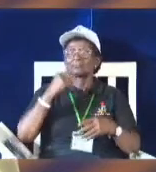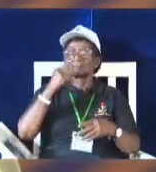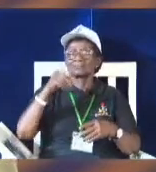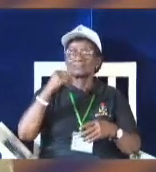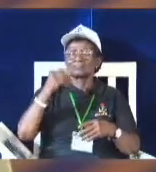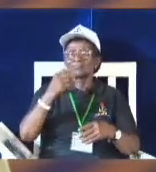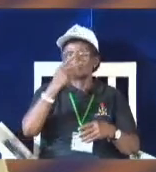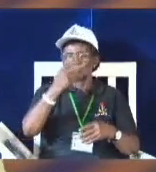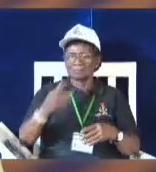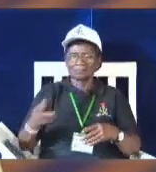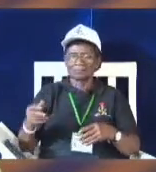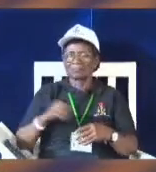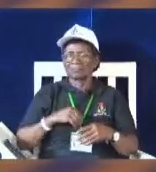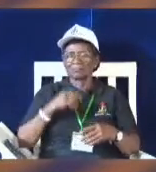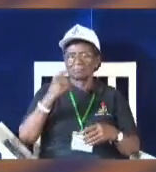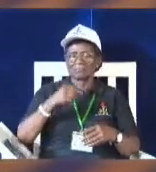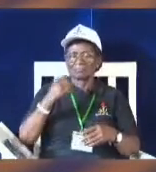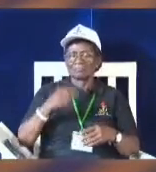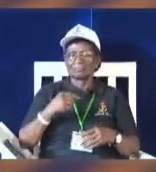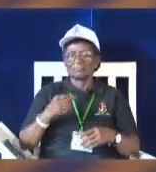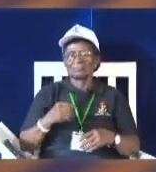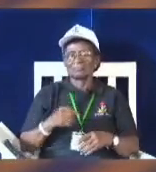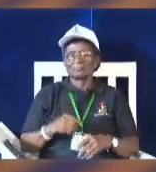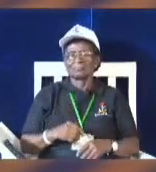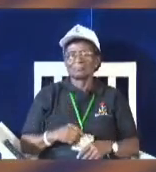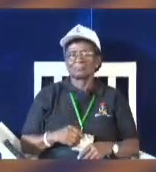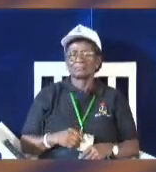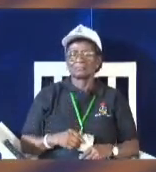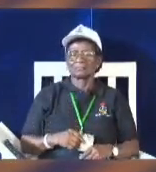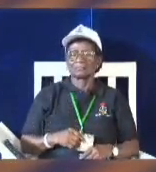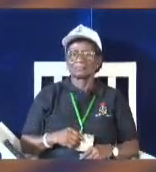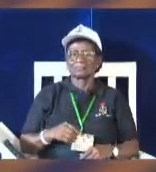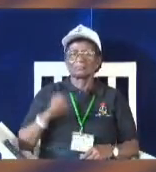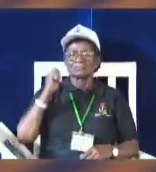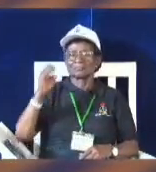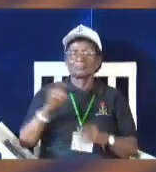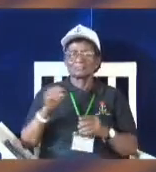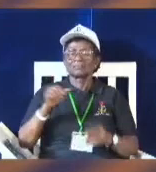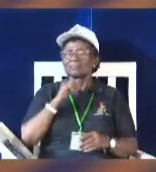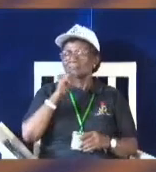him." He said, "Maybe he didn't understand what you said, though.